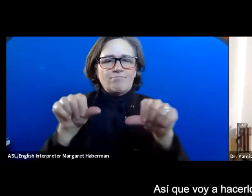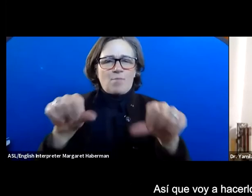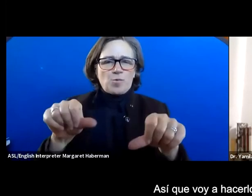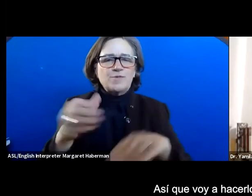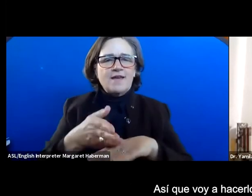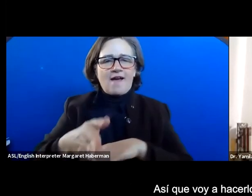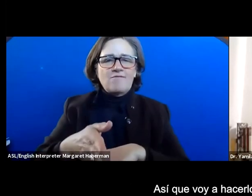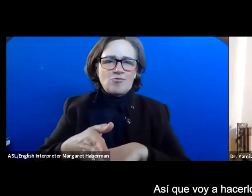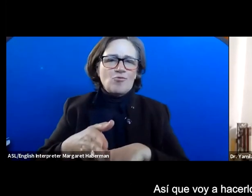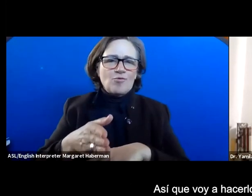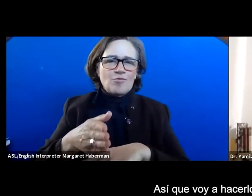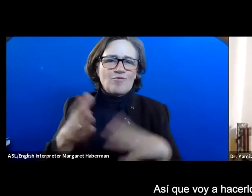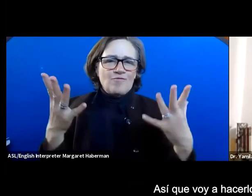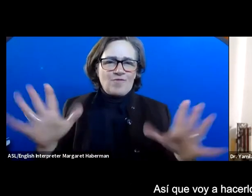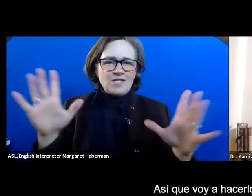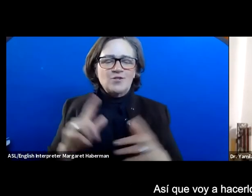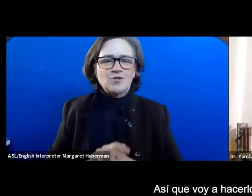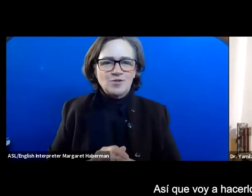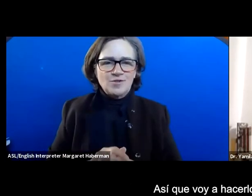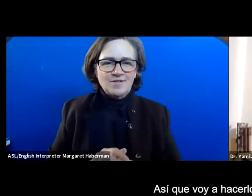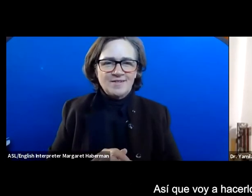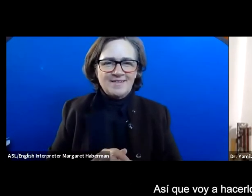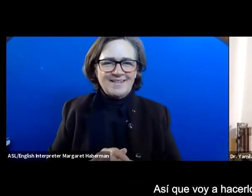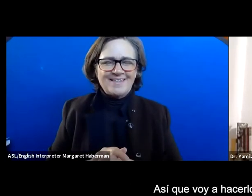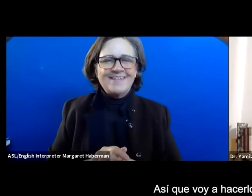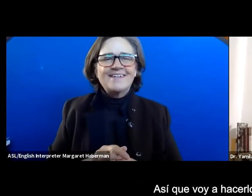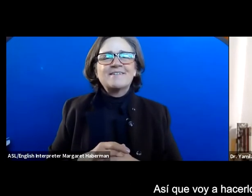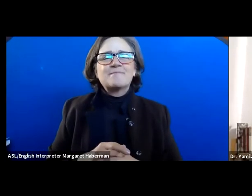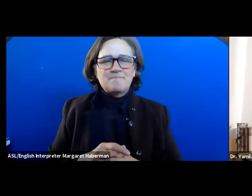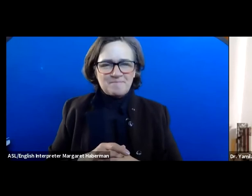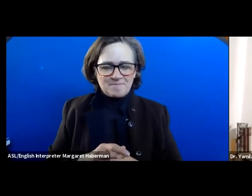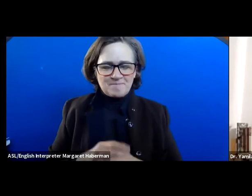So just gonna read it again, see if I can gather my thoughts